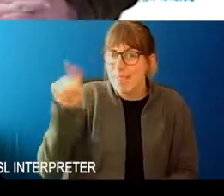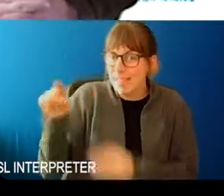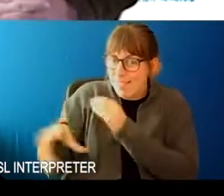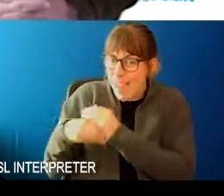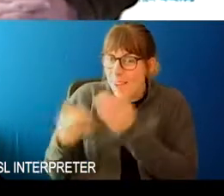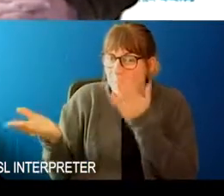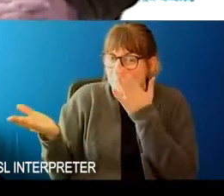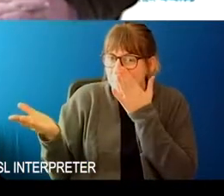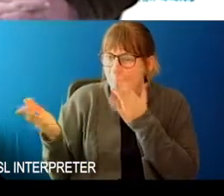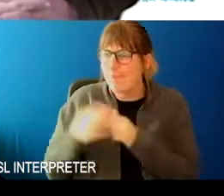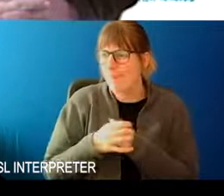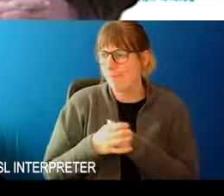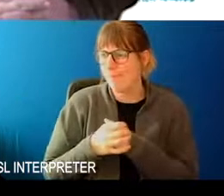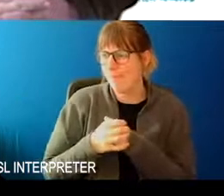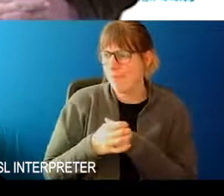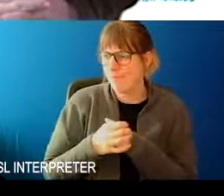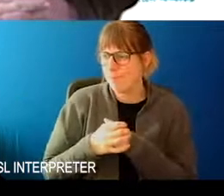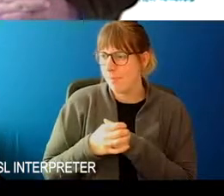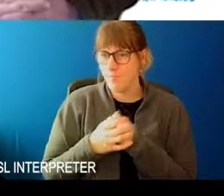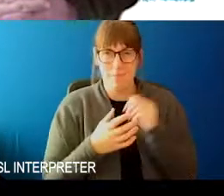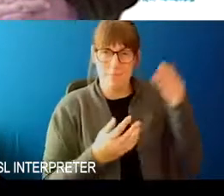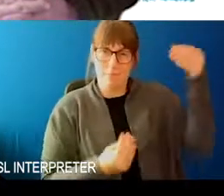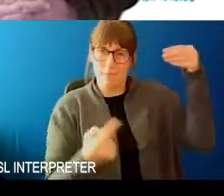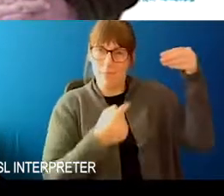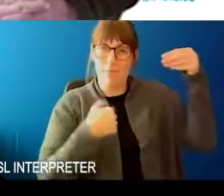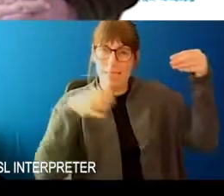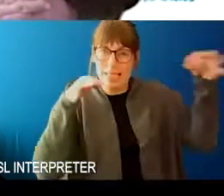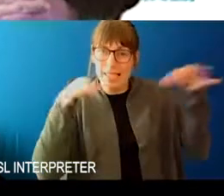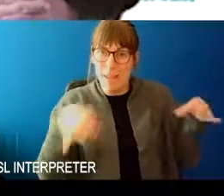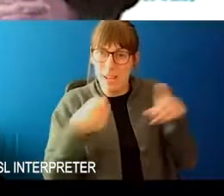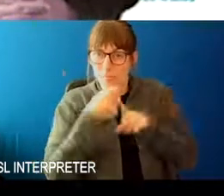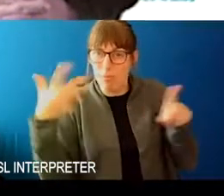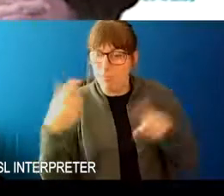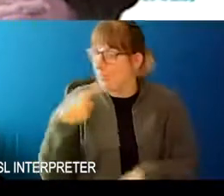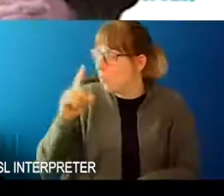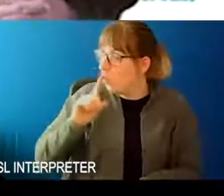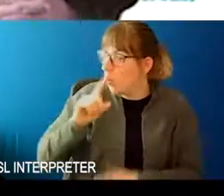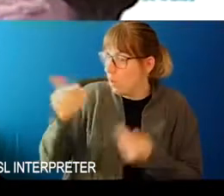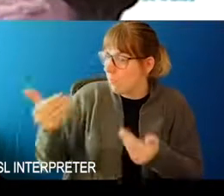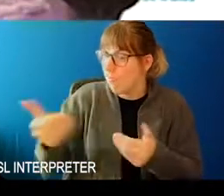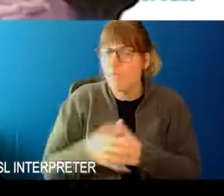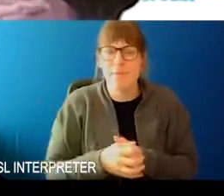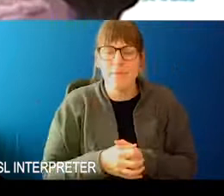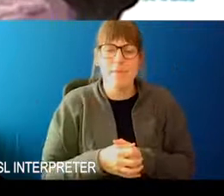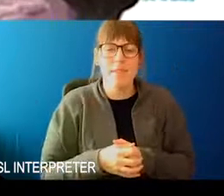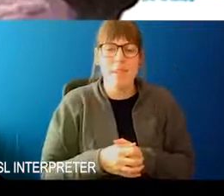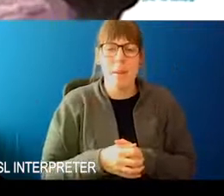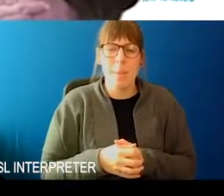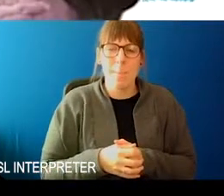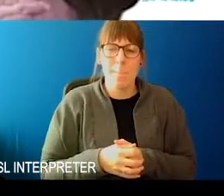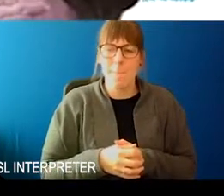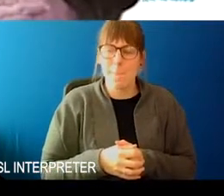it. Liz, any last words? Should I explain this or?